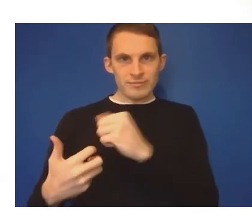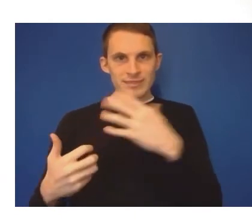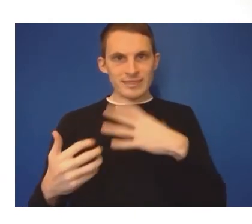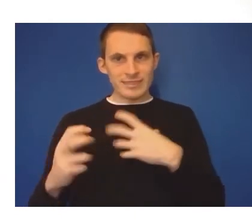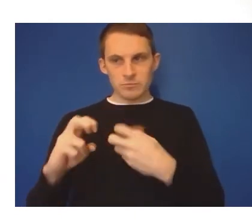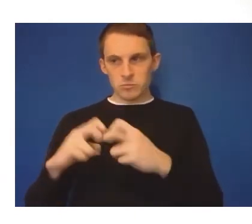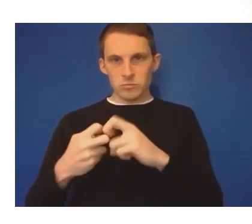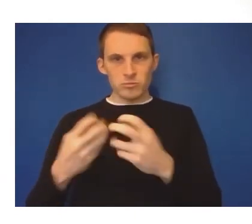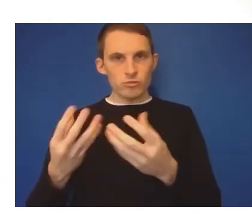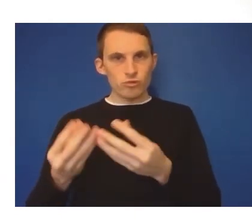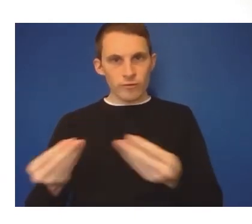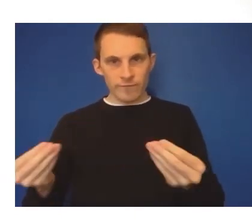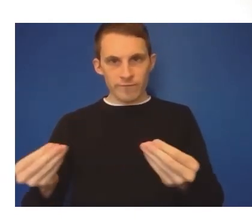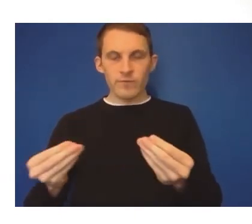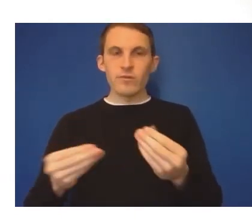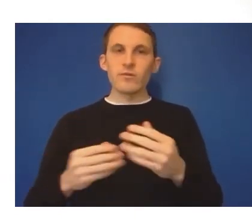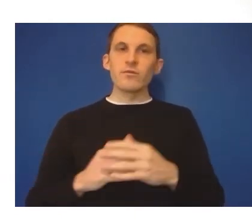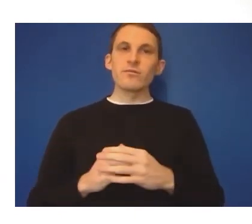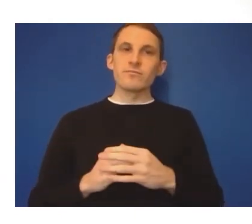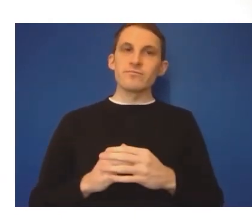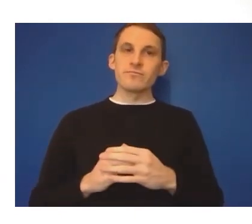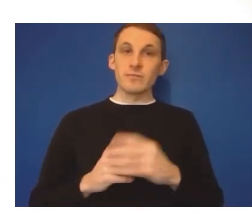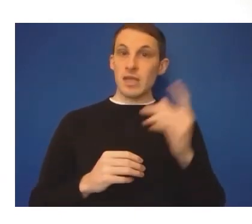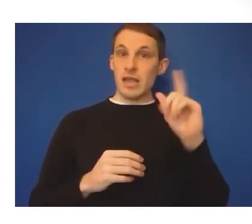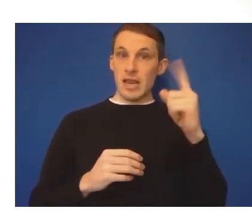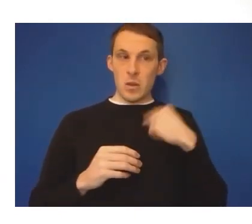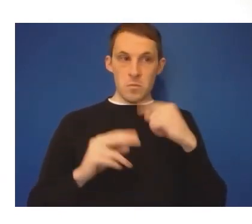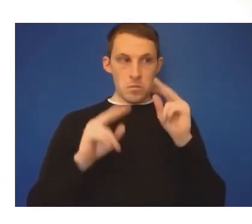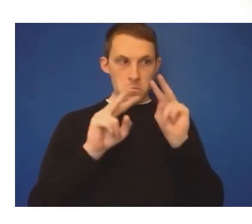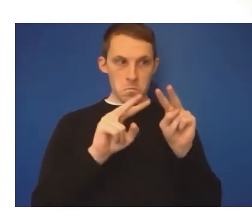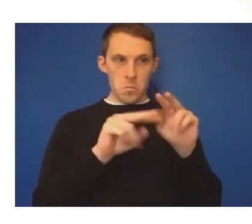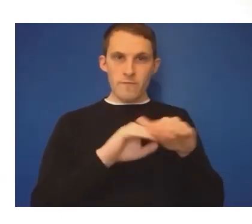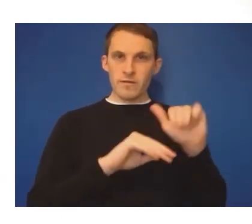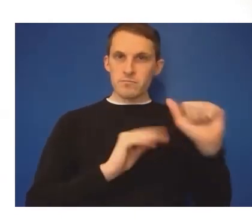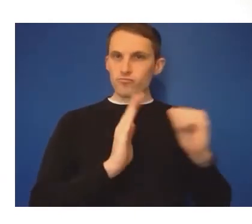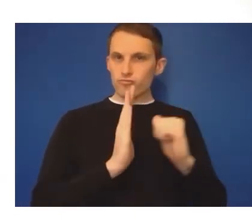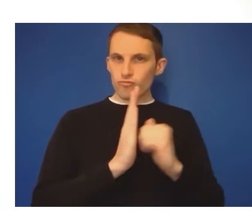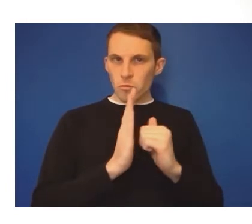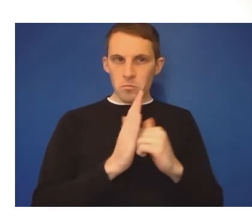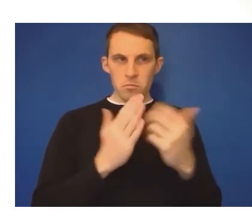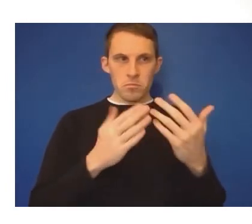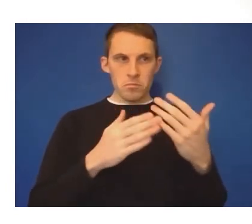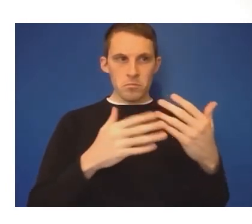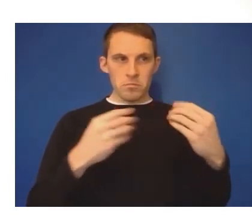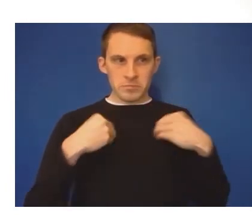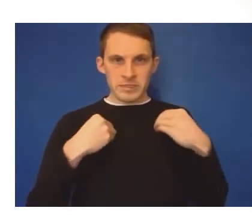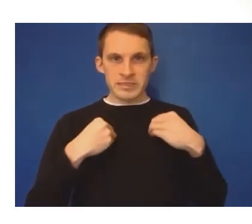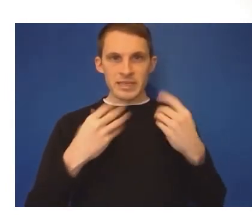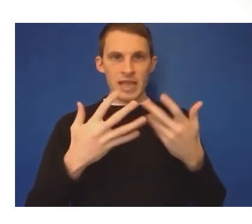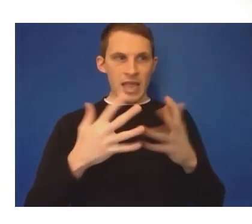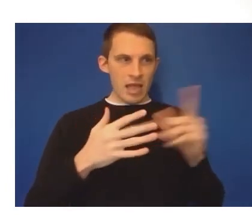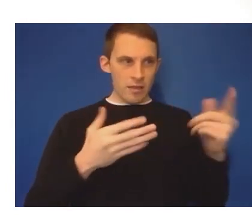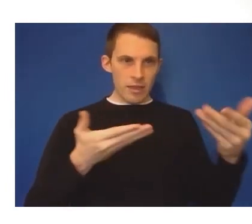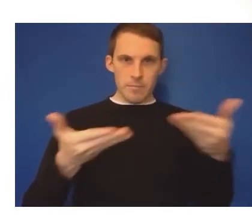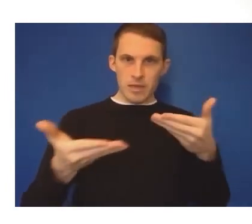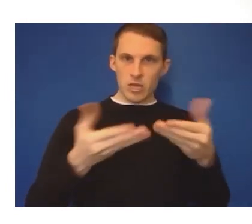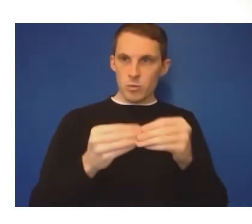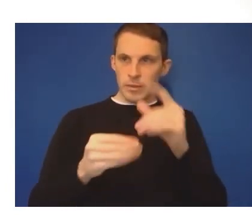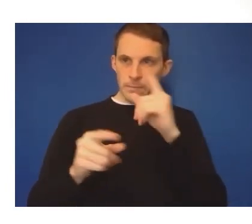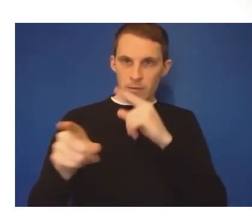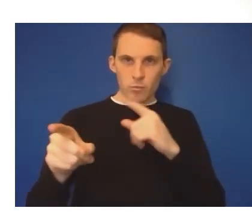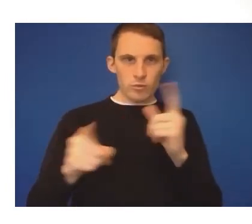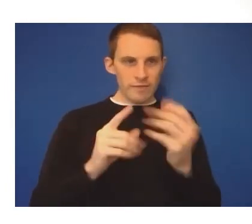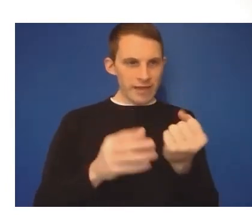with the processes retailers currently had in place or didn't, and their current approaches to information and communication